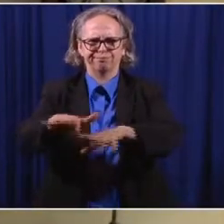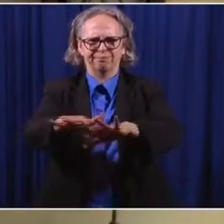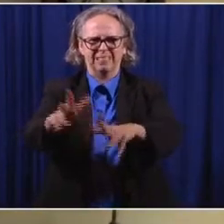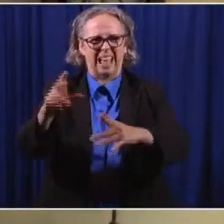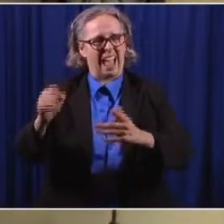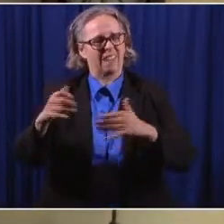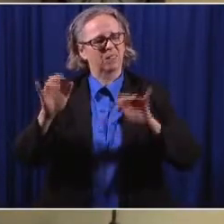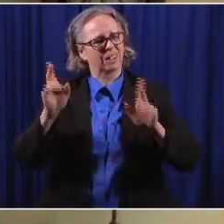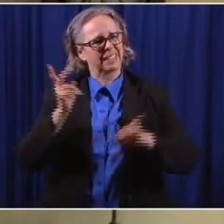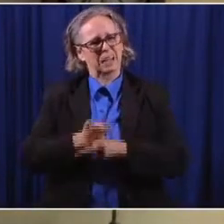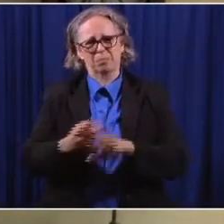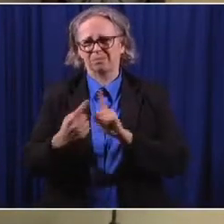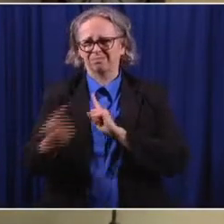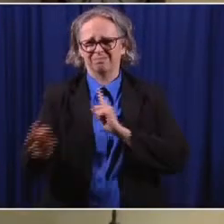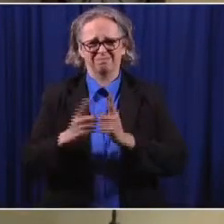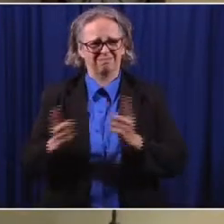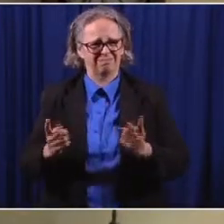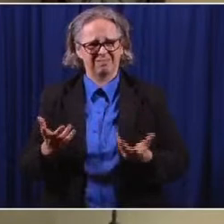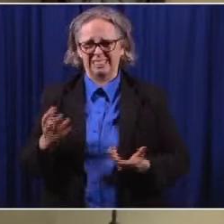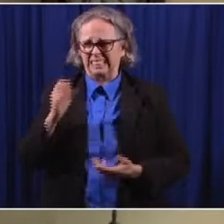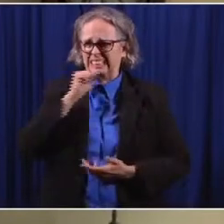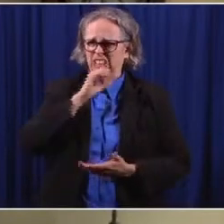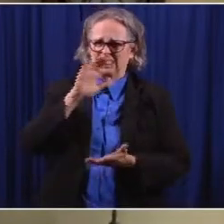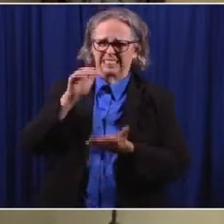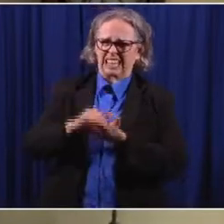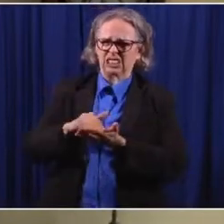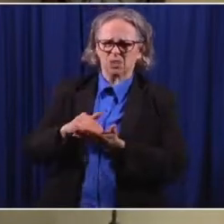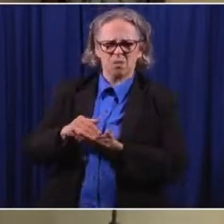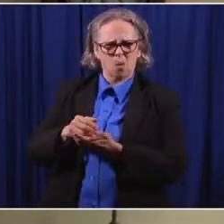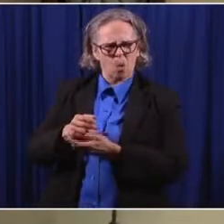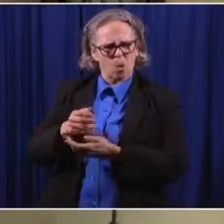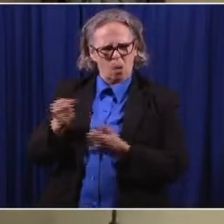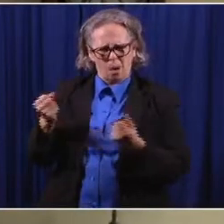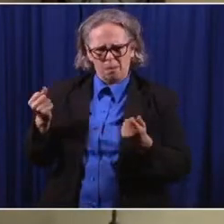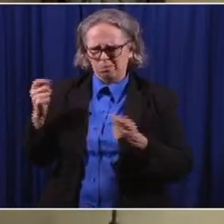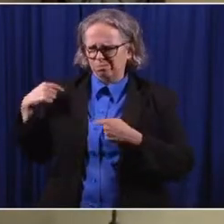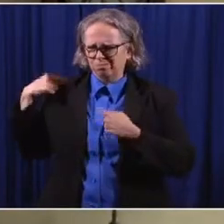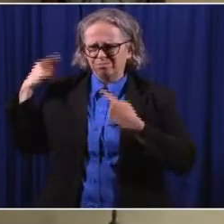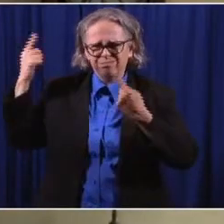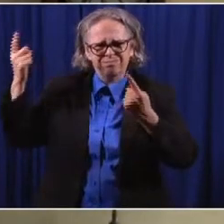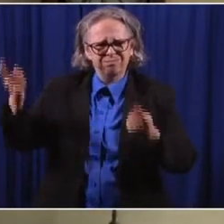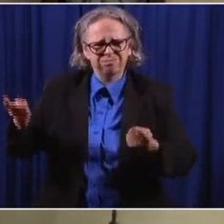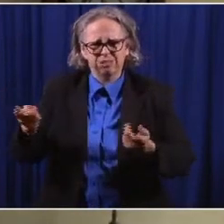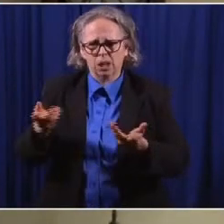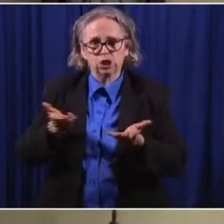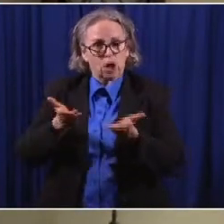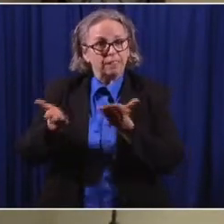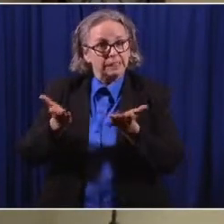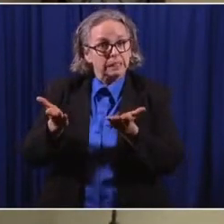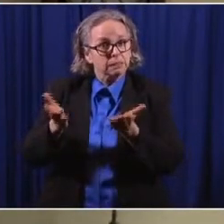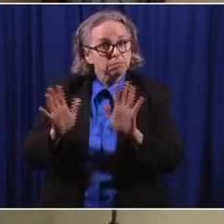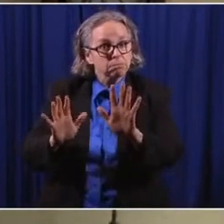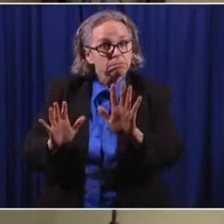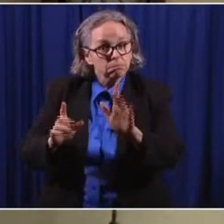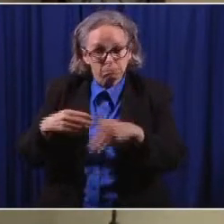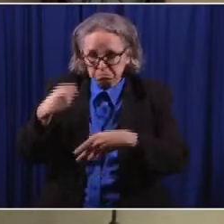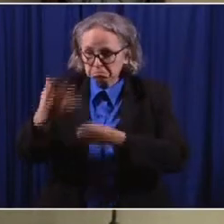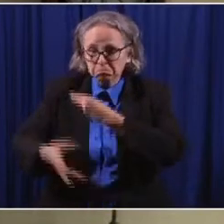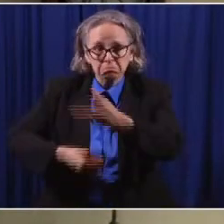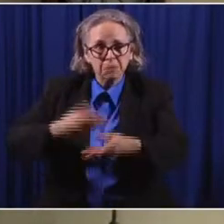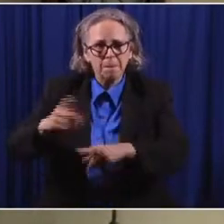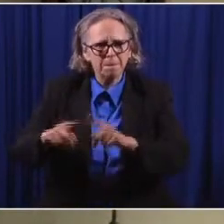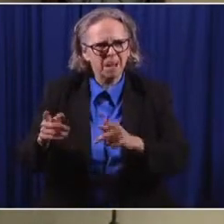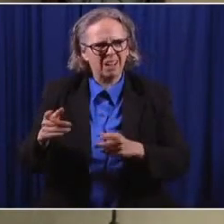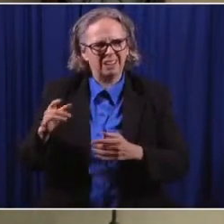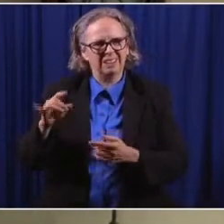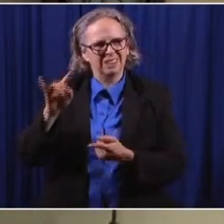senior centers, many of them have still been supplying services. The services just have been cut down, or they've